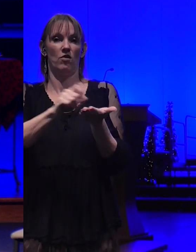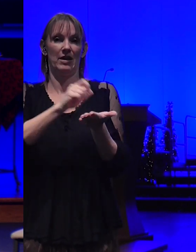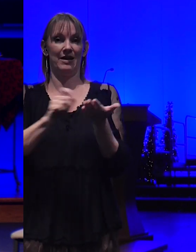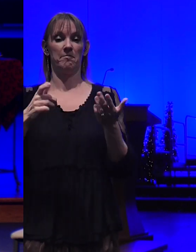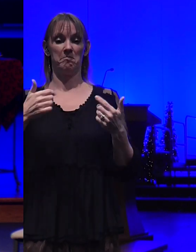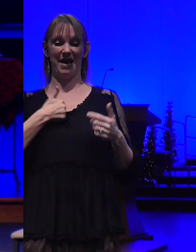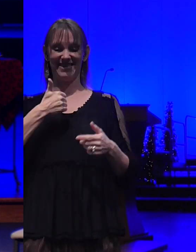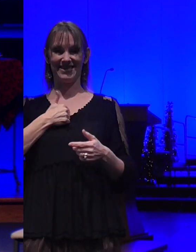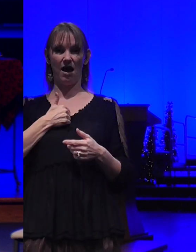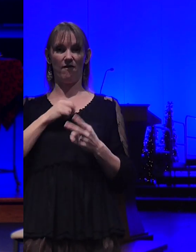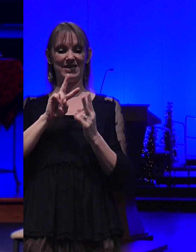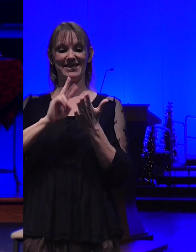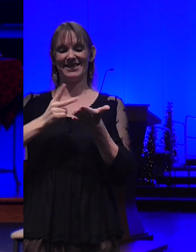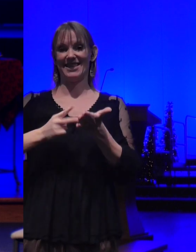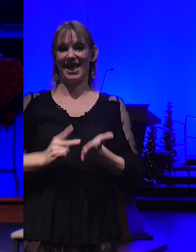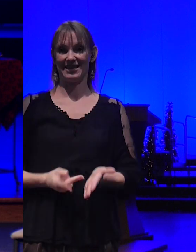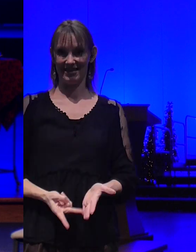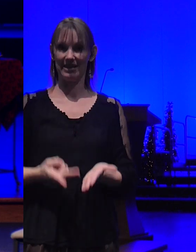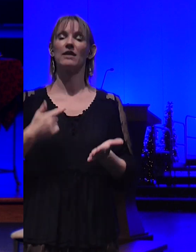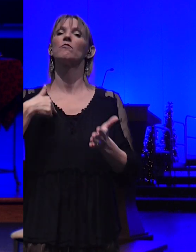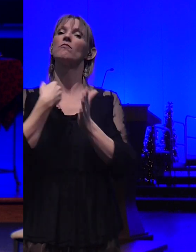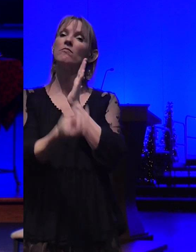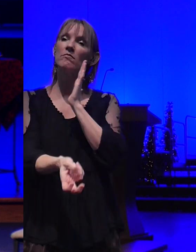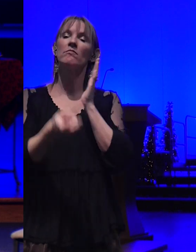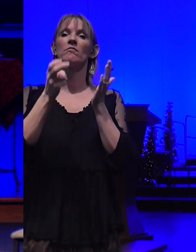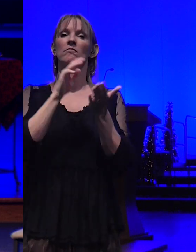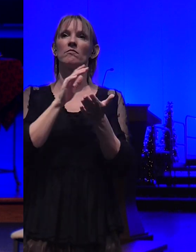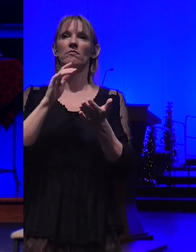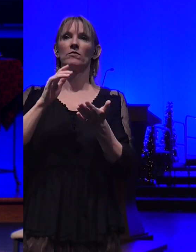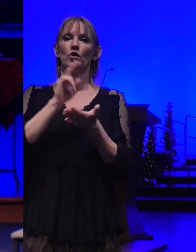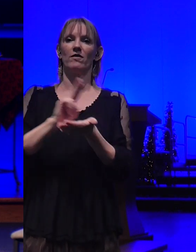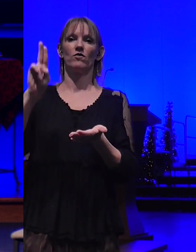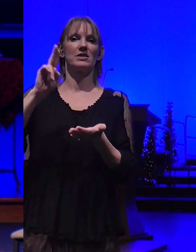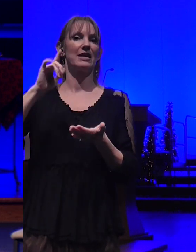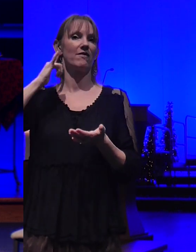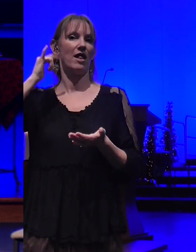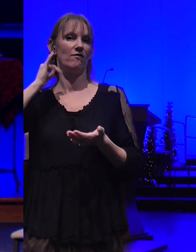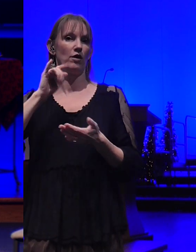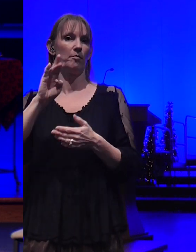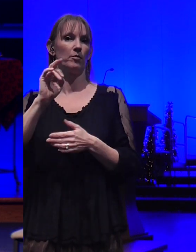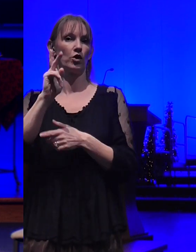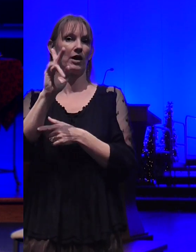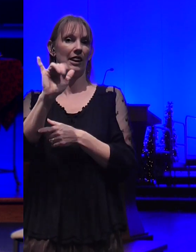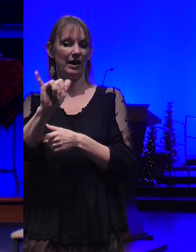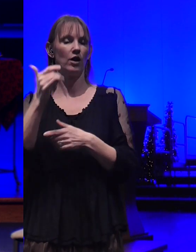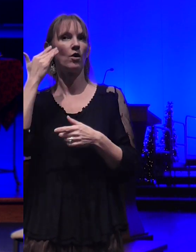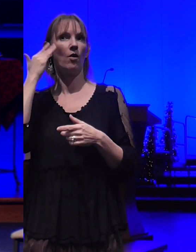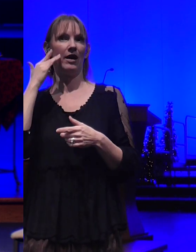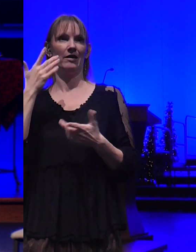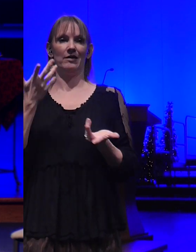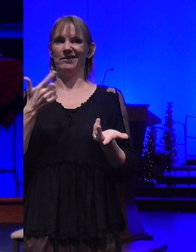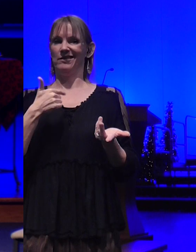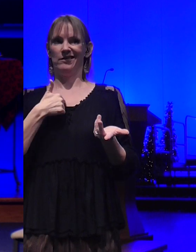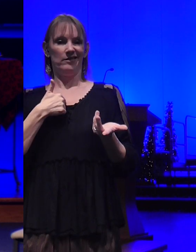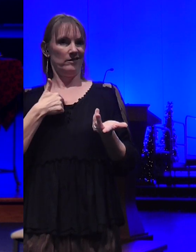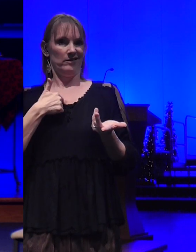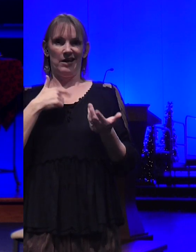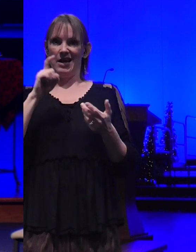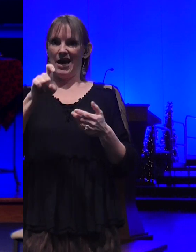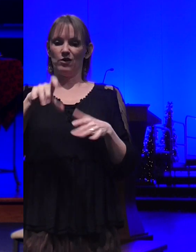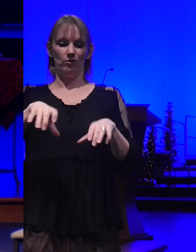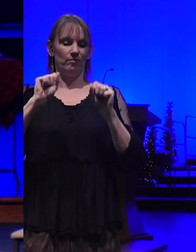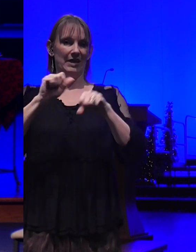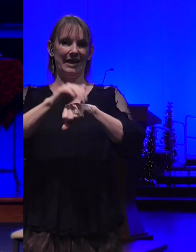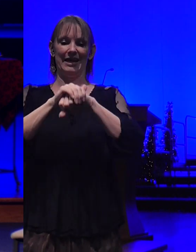since childhood, I entered the University of California at Berkeley in 1943, knowing that a dumbbell English course was in my